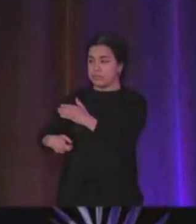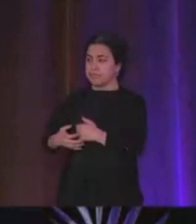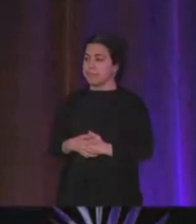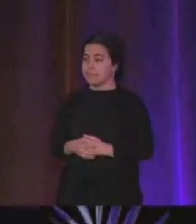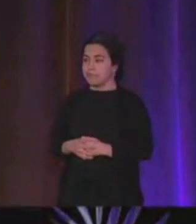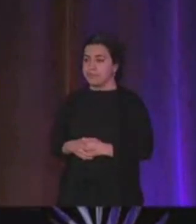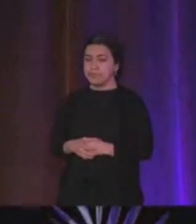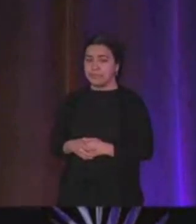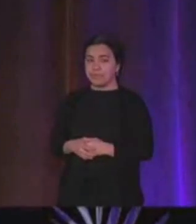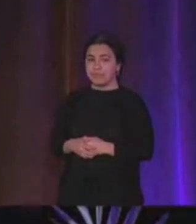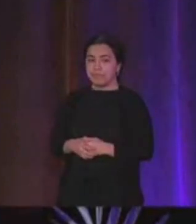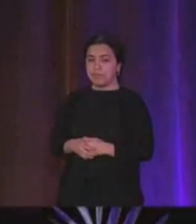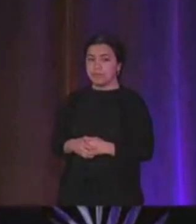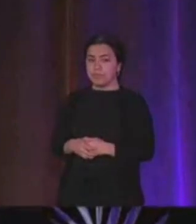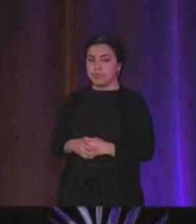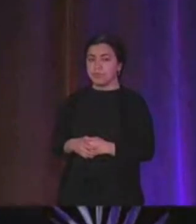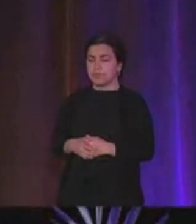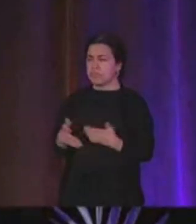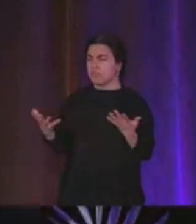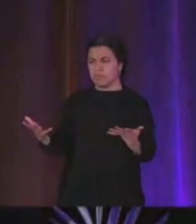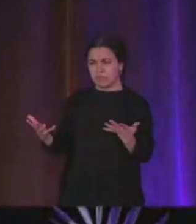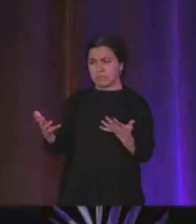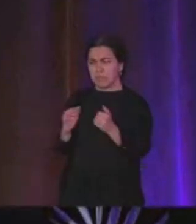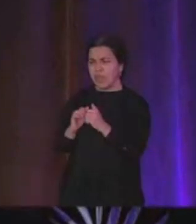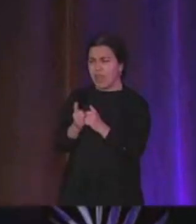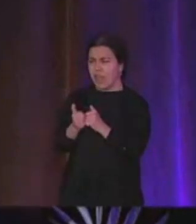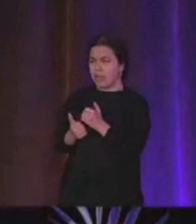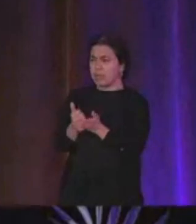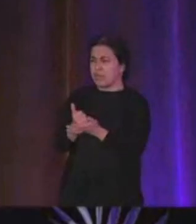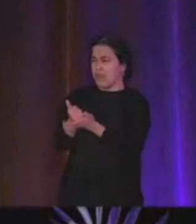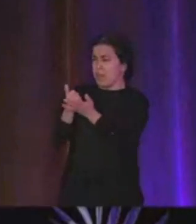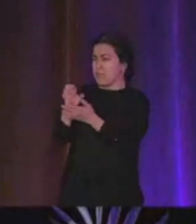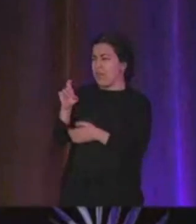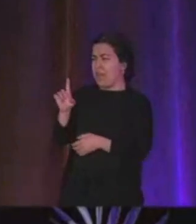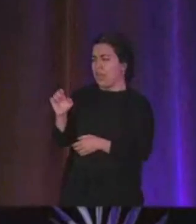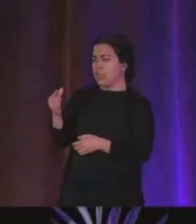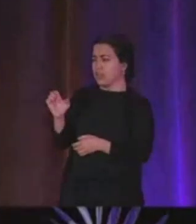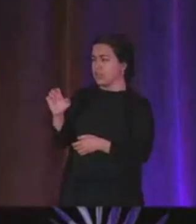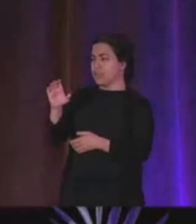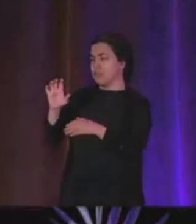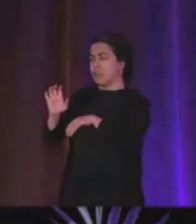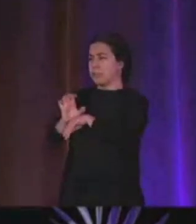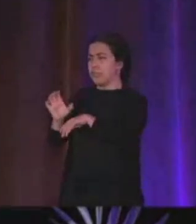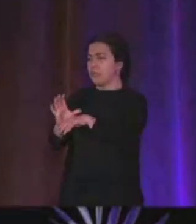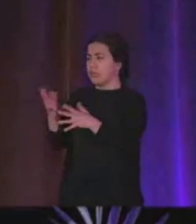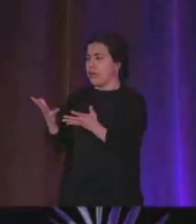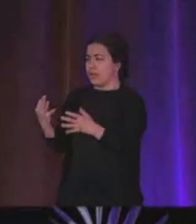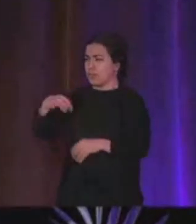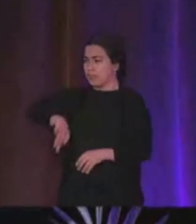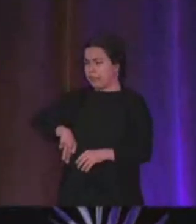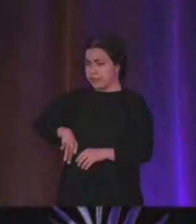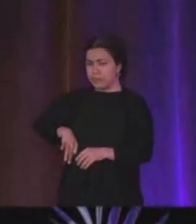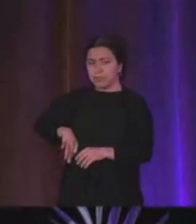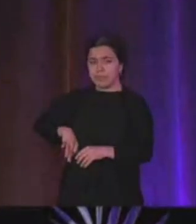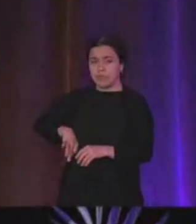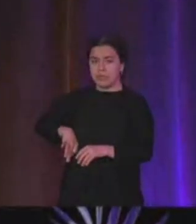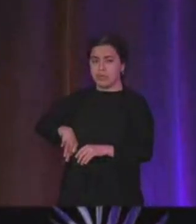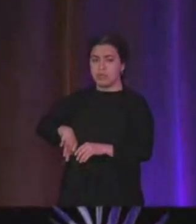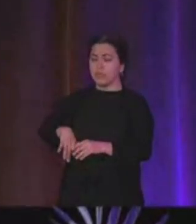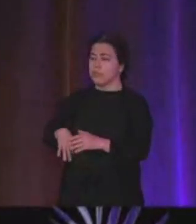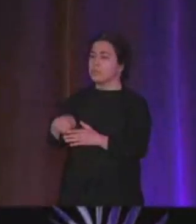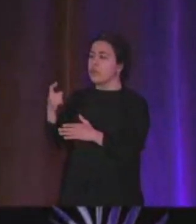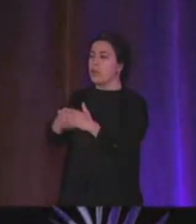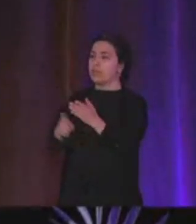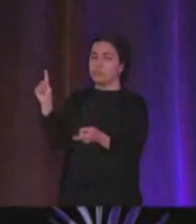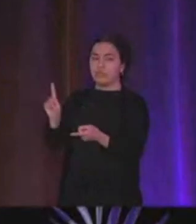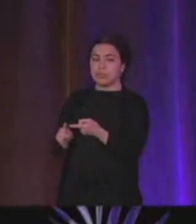But wait, how does edge computing help in this case? So cost reduction. When you are deploying machine learning models on the